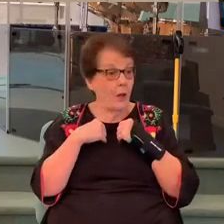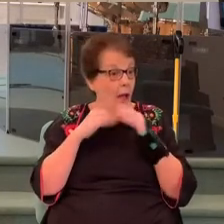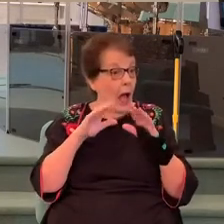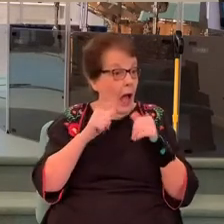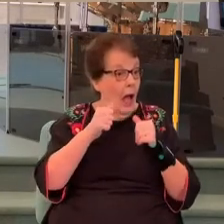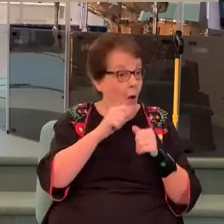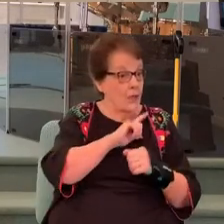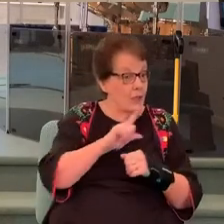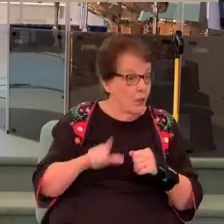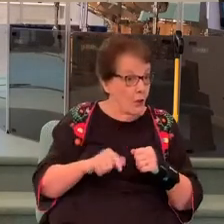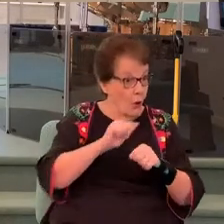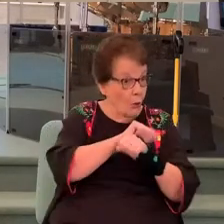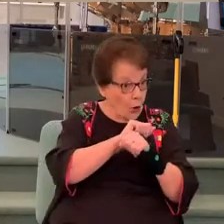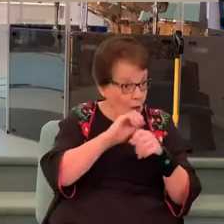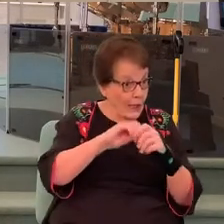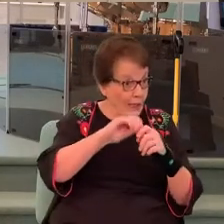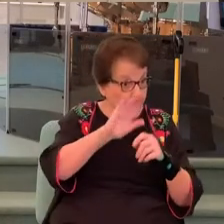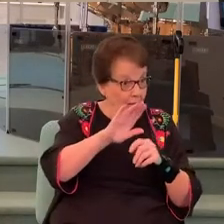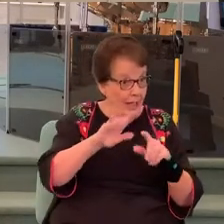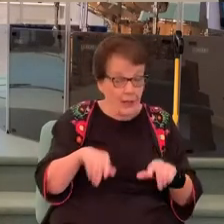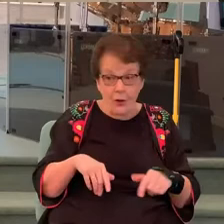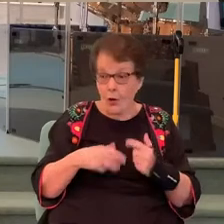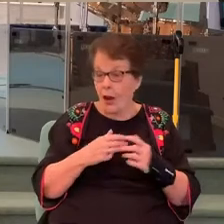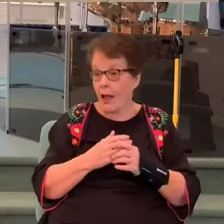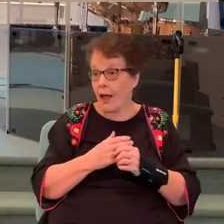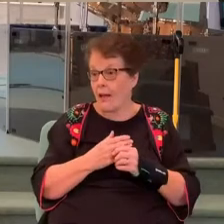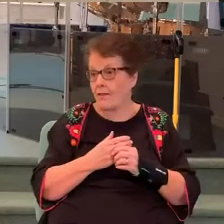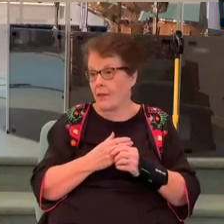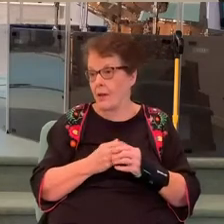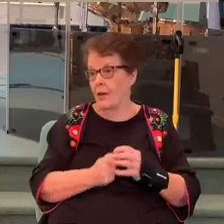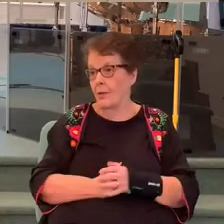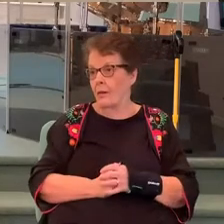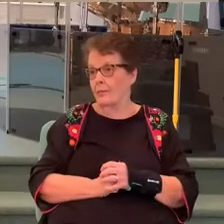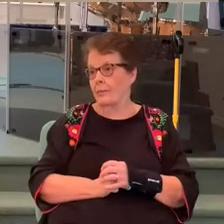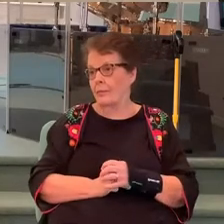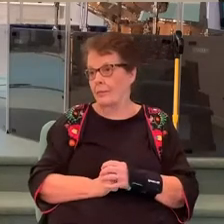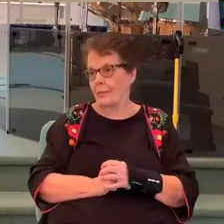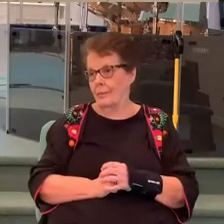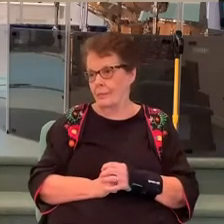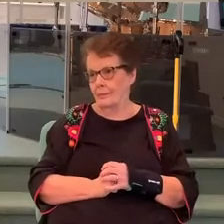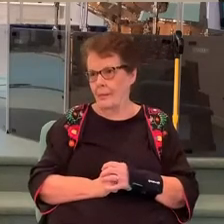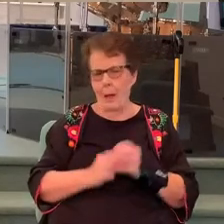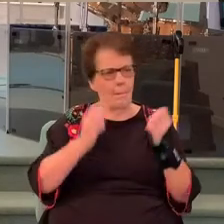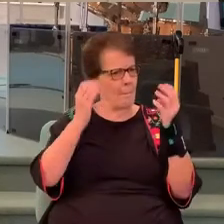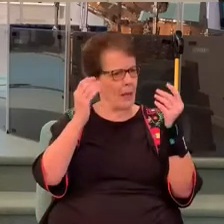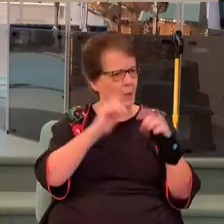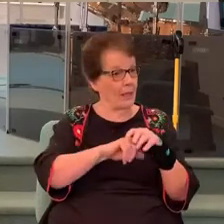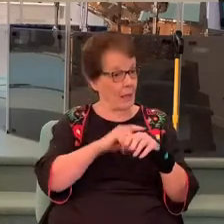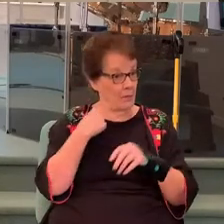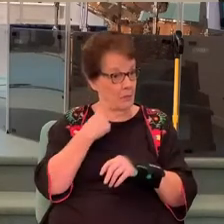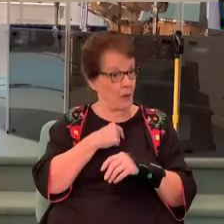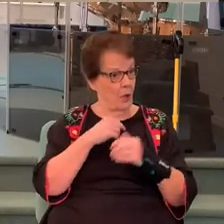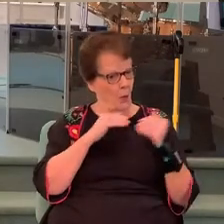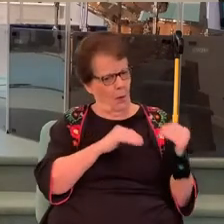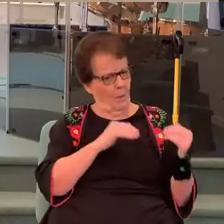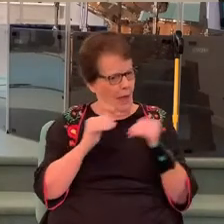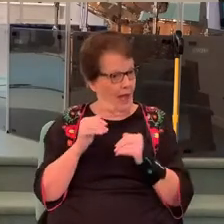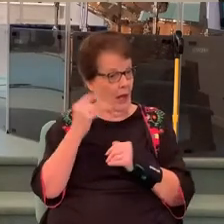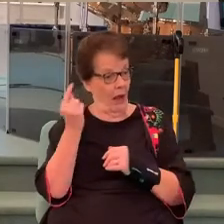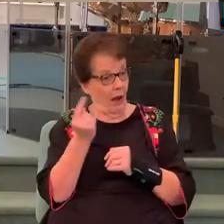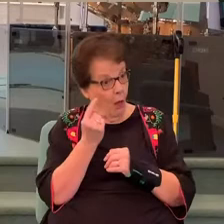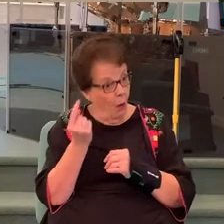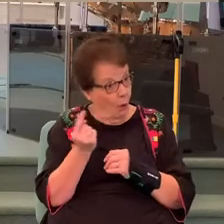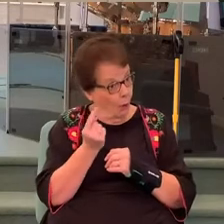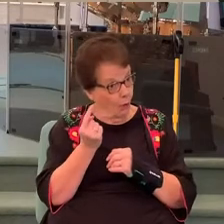life? And what we do oftentimes is we battle alone and it's unnecessary and it's unchristian.